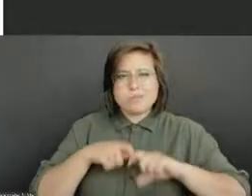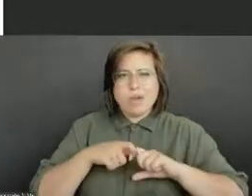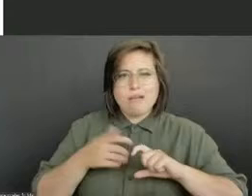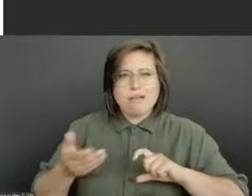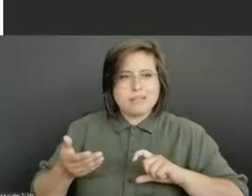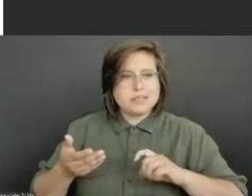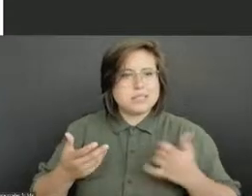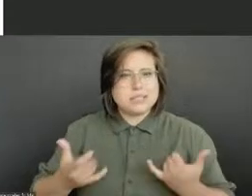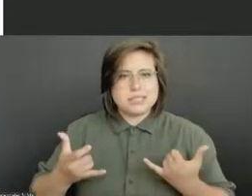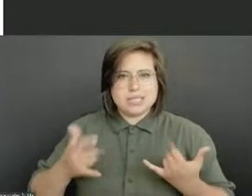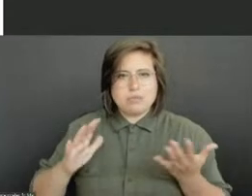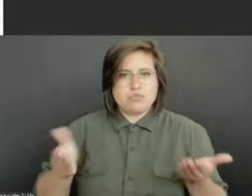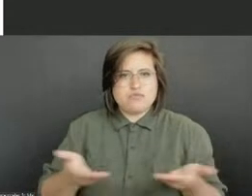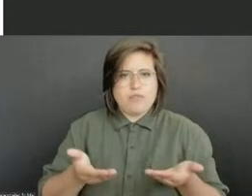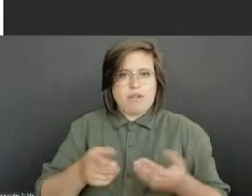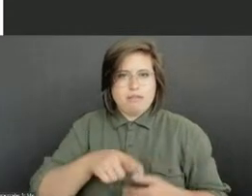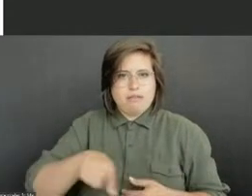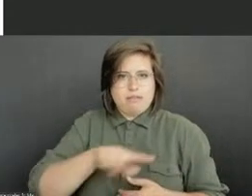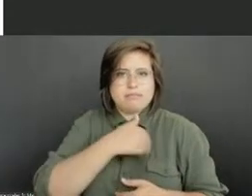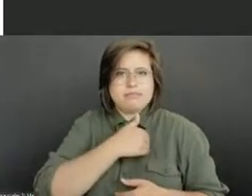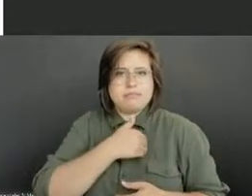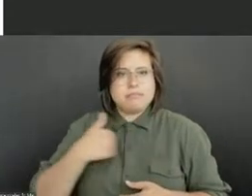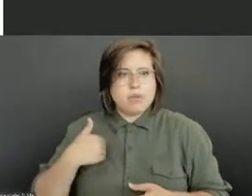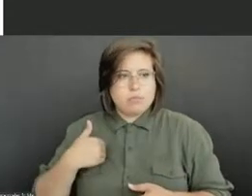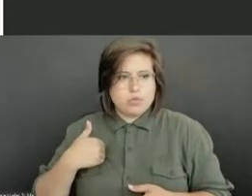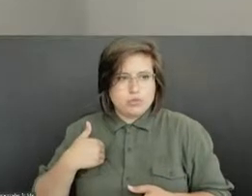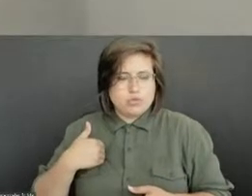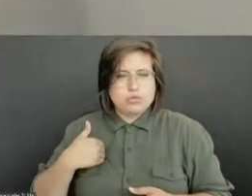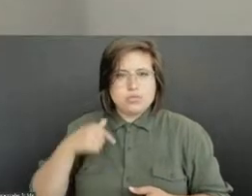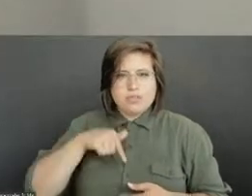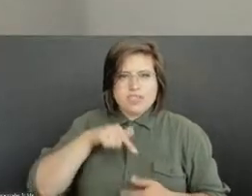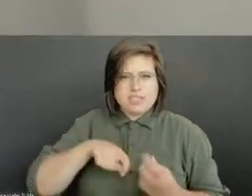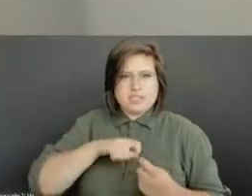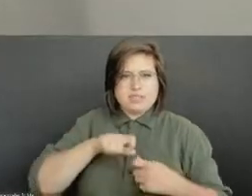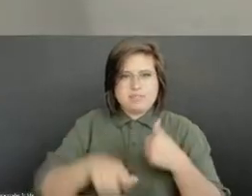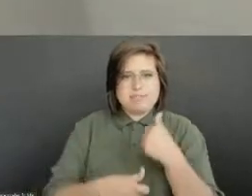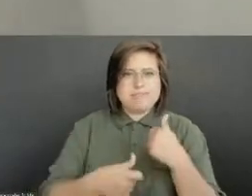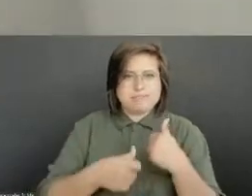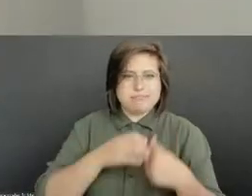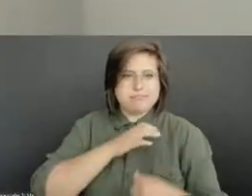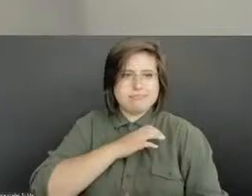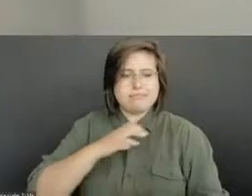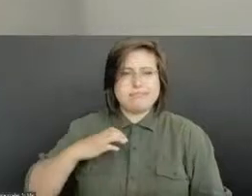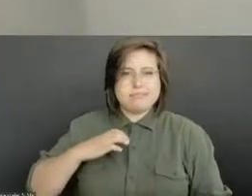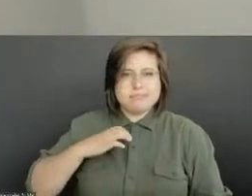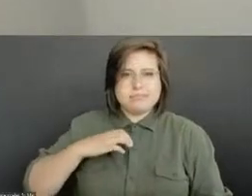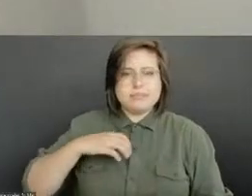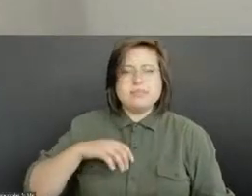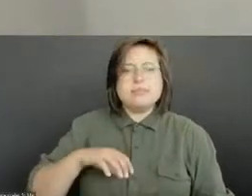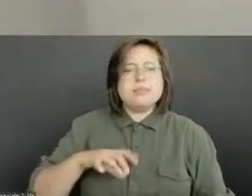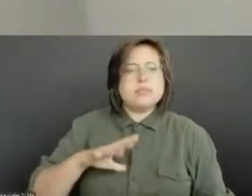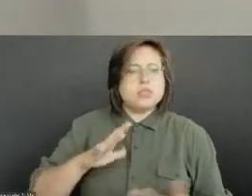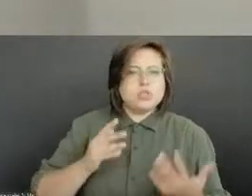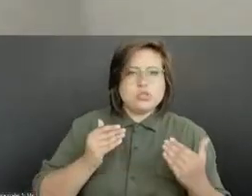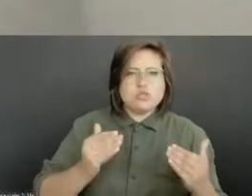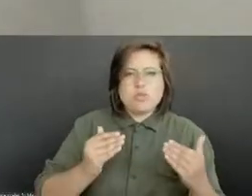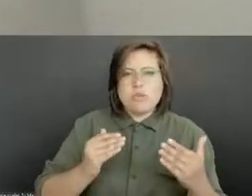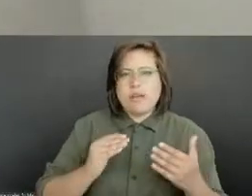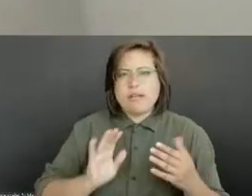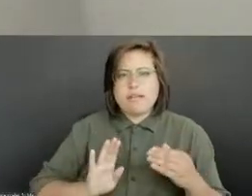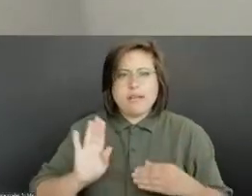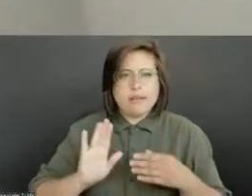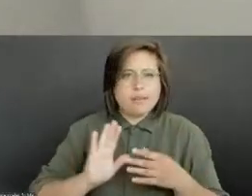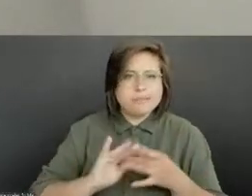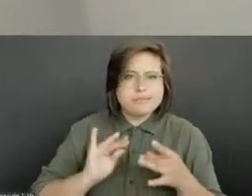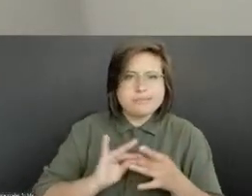the other members of the Structural Drivers Committee to weigh in and